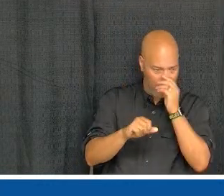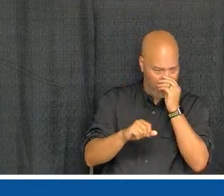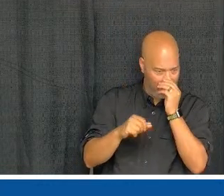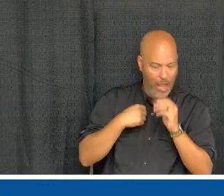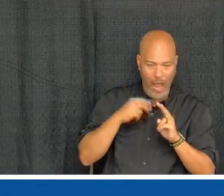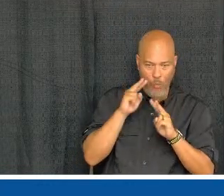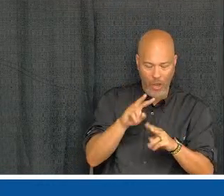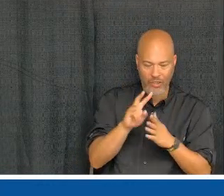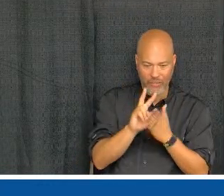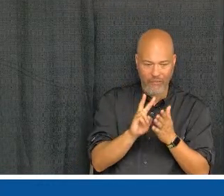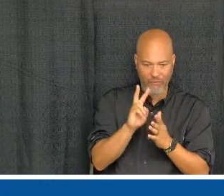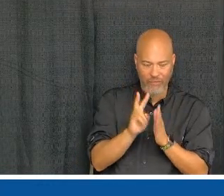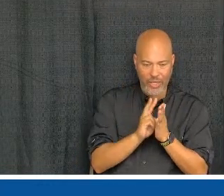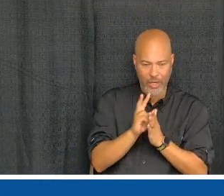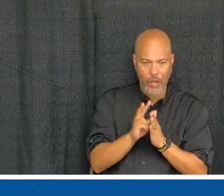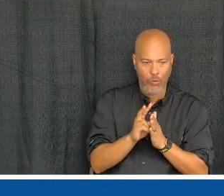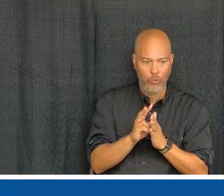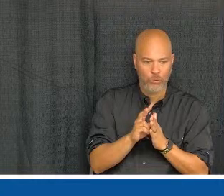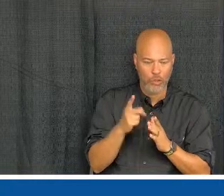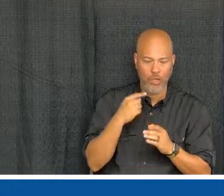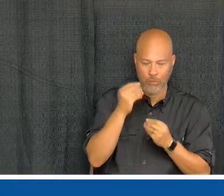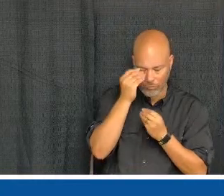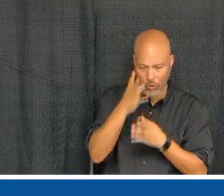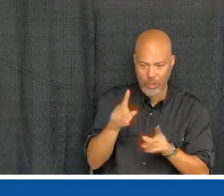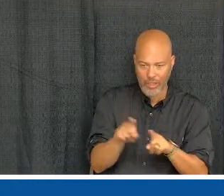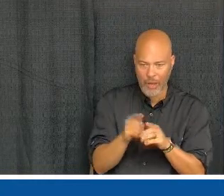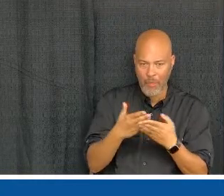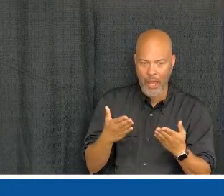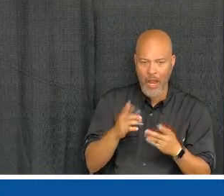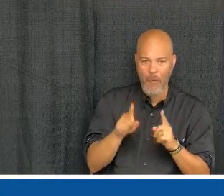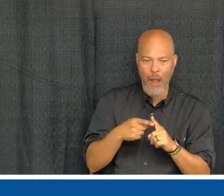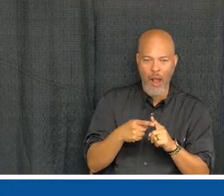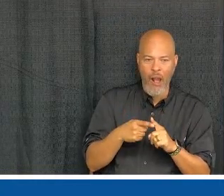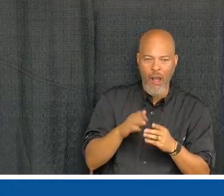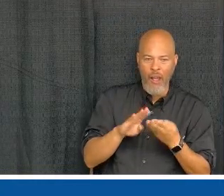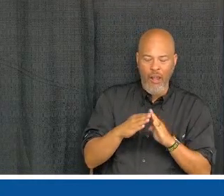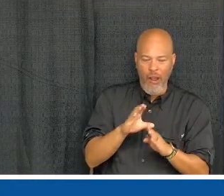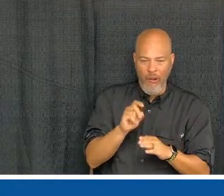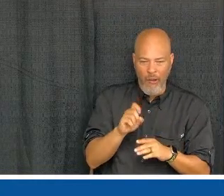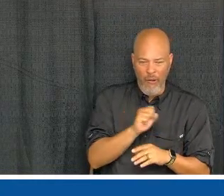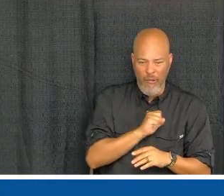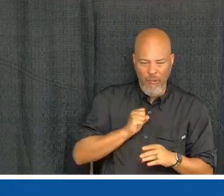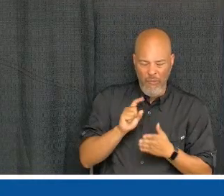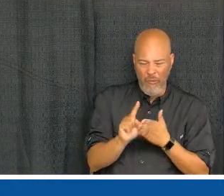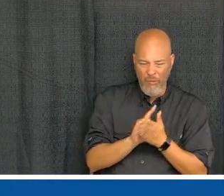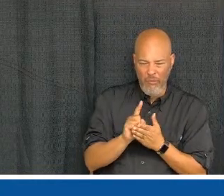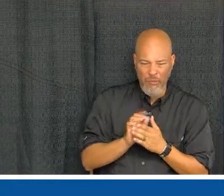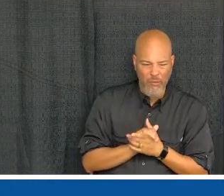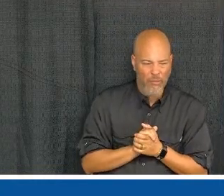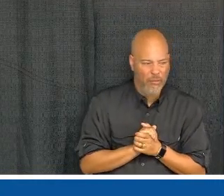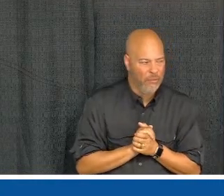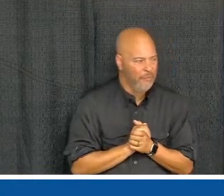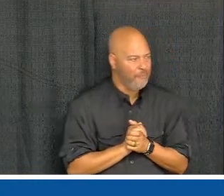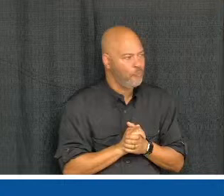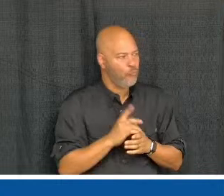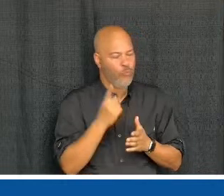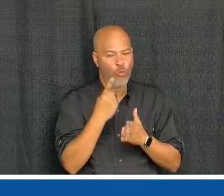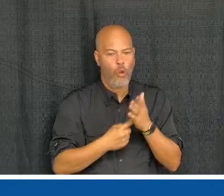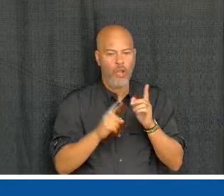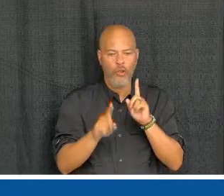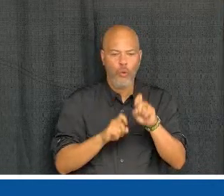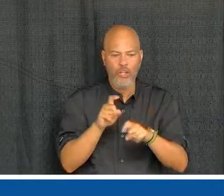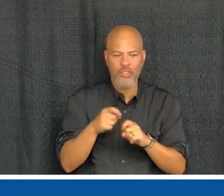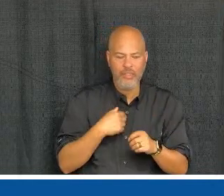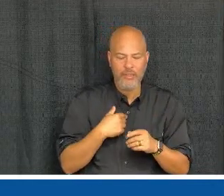the video. I know they were told the same thing in regard to the city code staff hours. One of the questions I